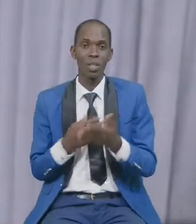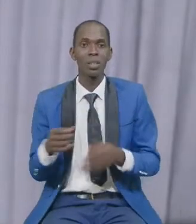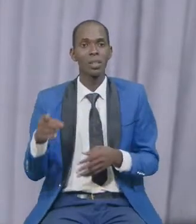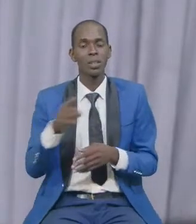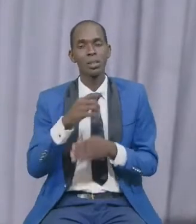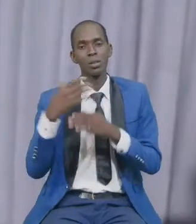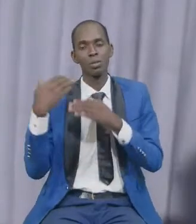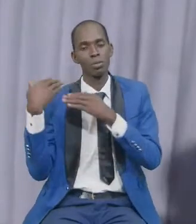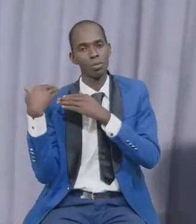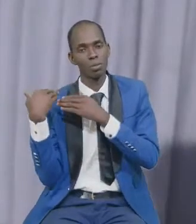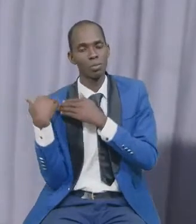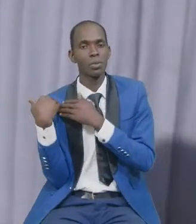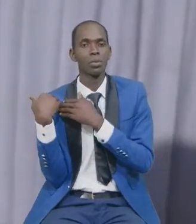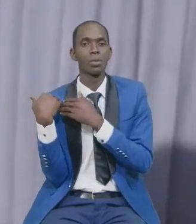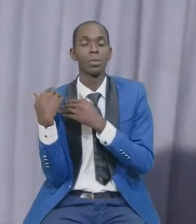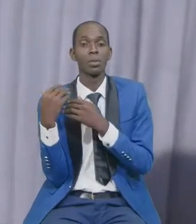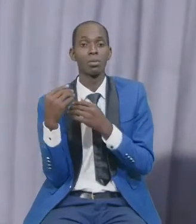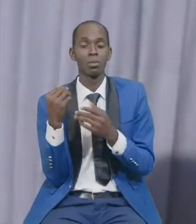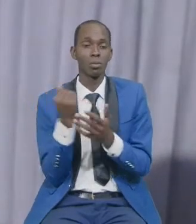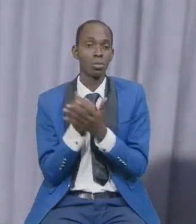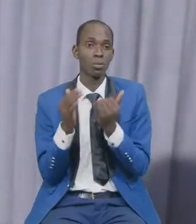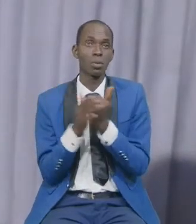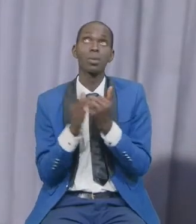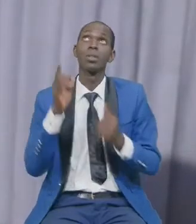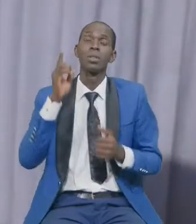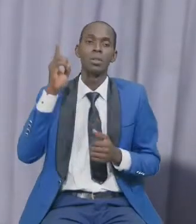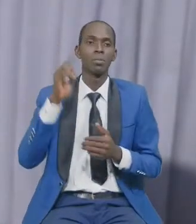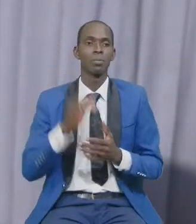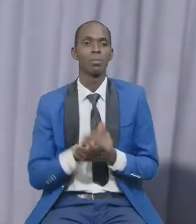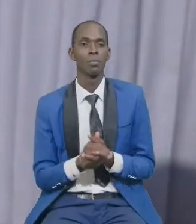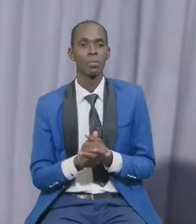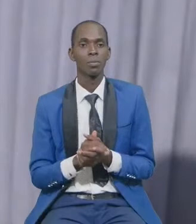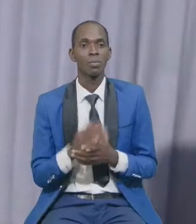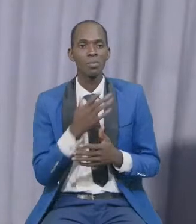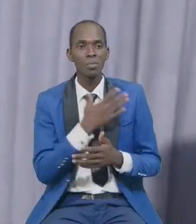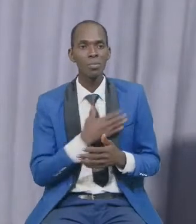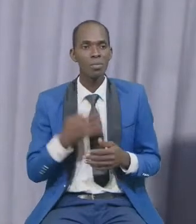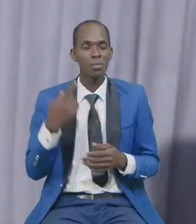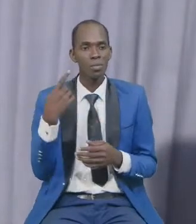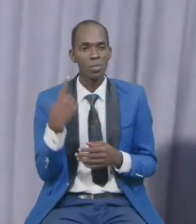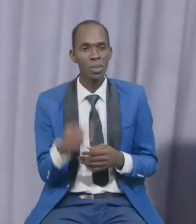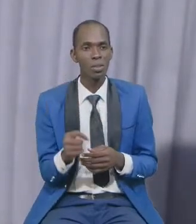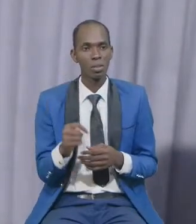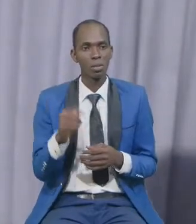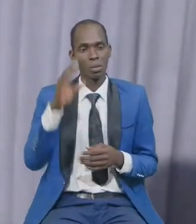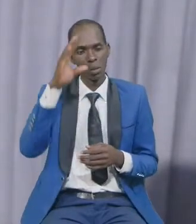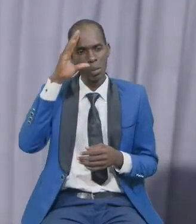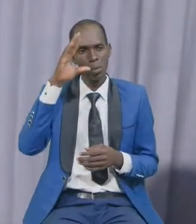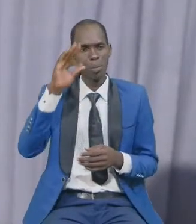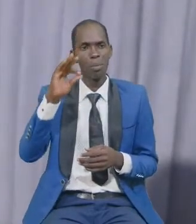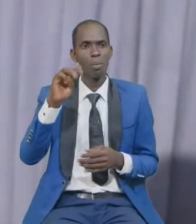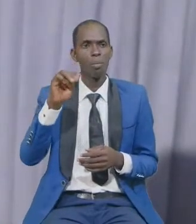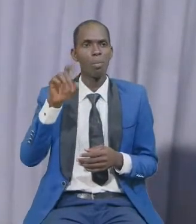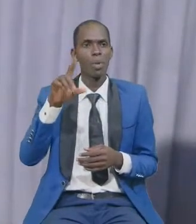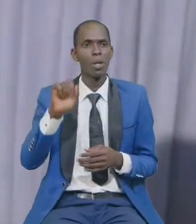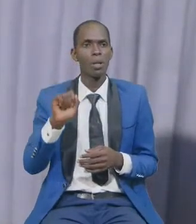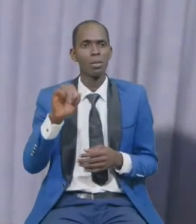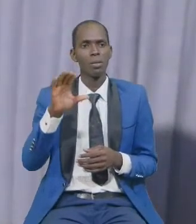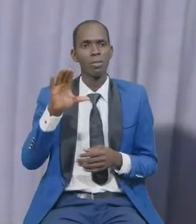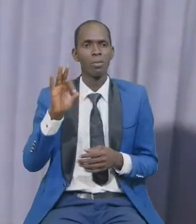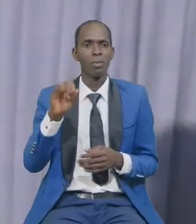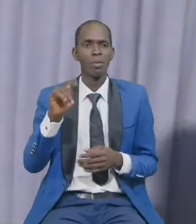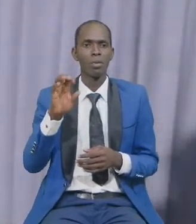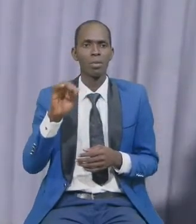him. And the malefactors, one on the right hand and the other on